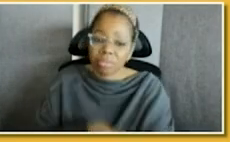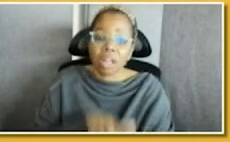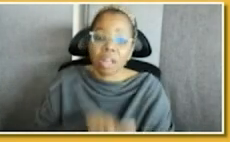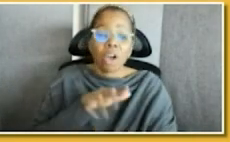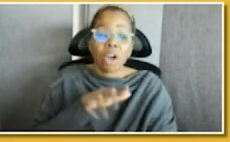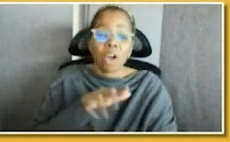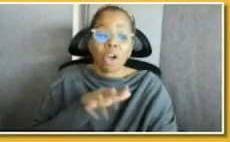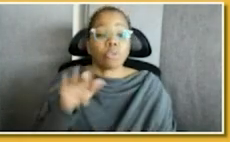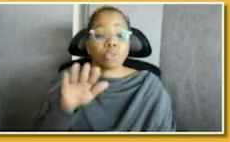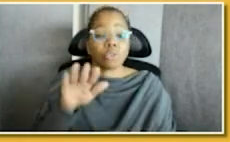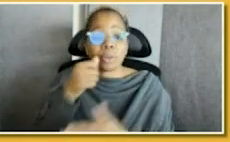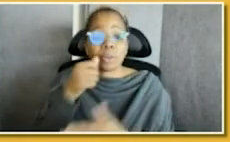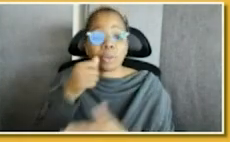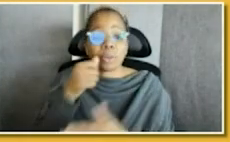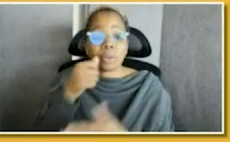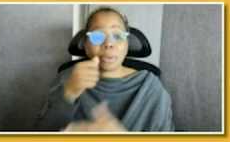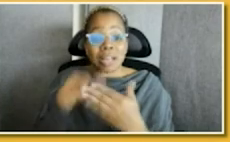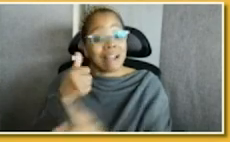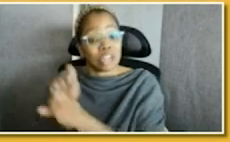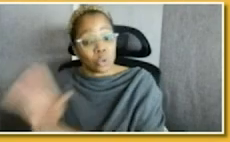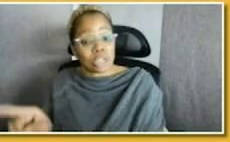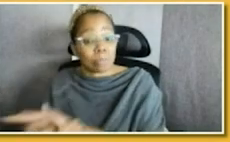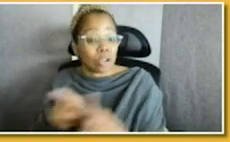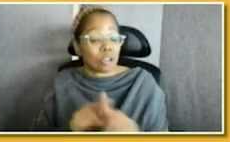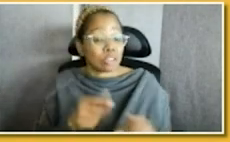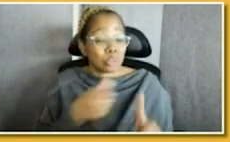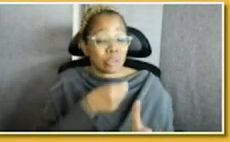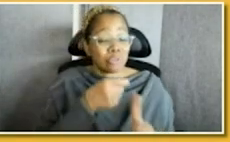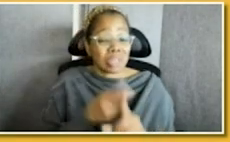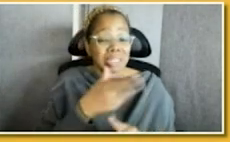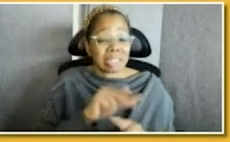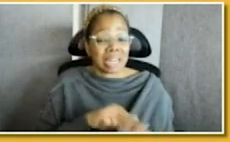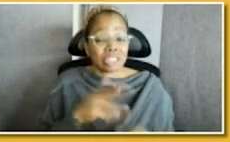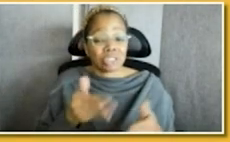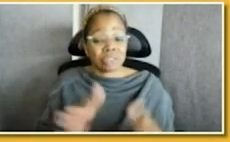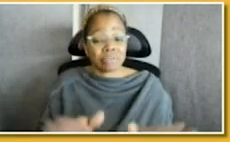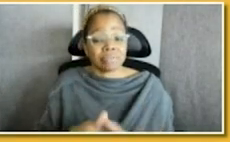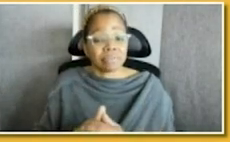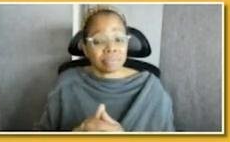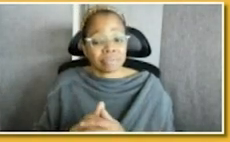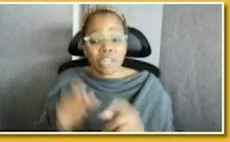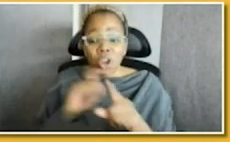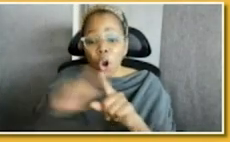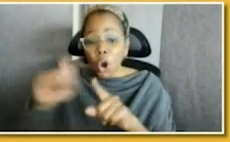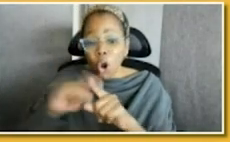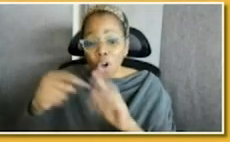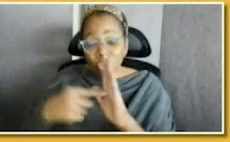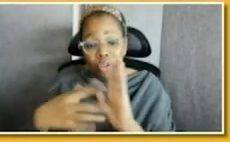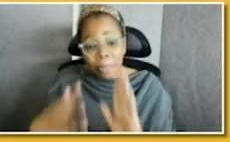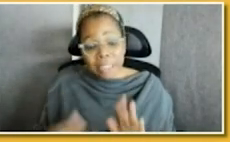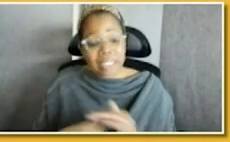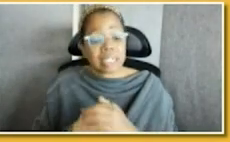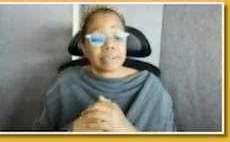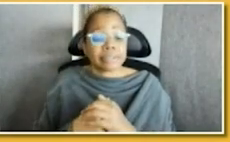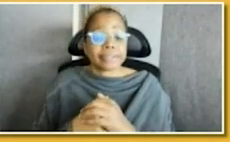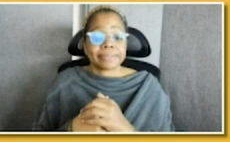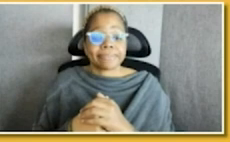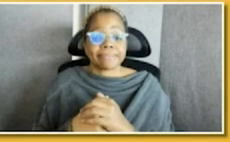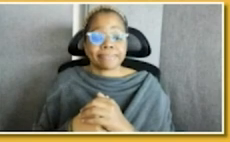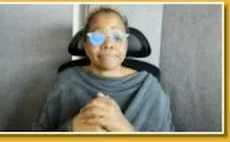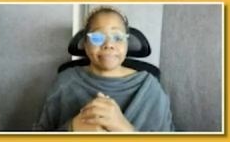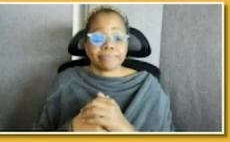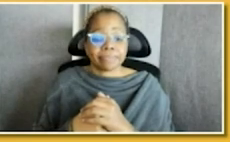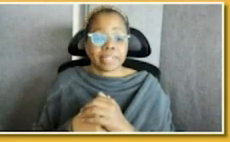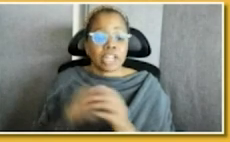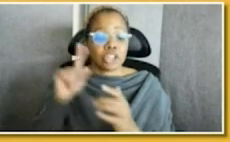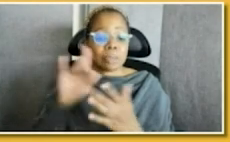affecting everybody in the nation. And, you know, we need to call our representatives. We need to call, you know, get in touch with the